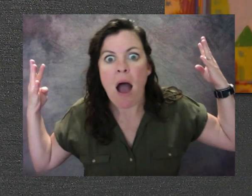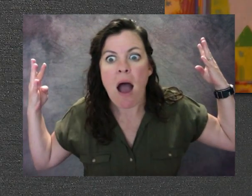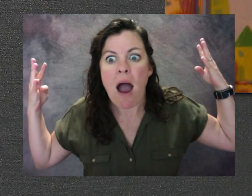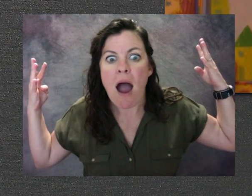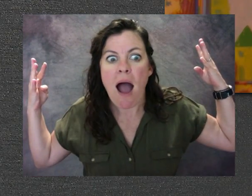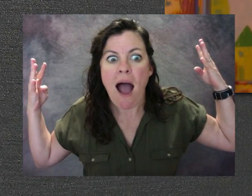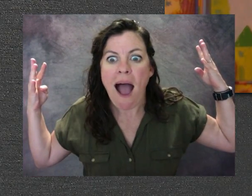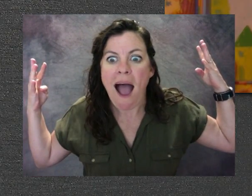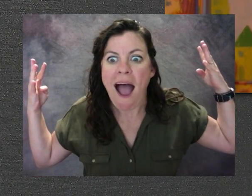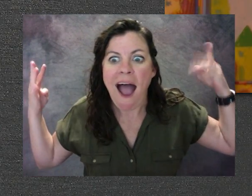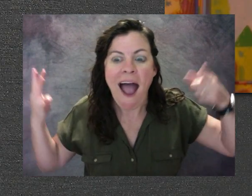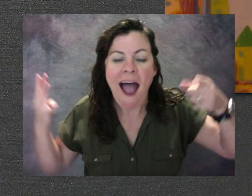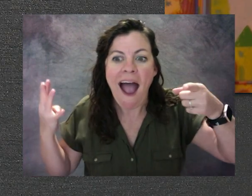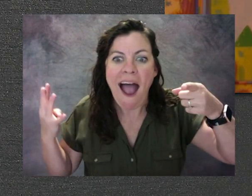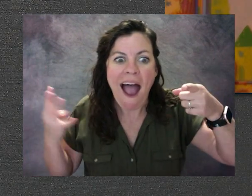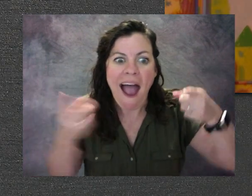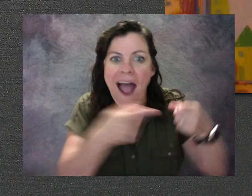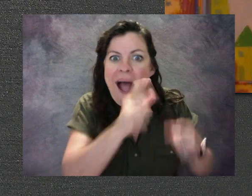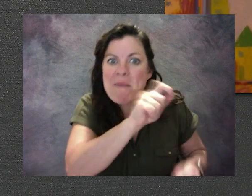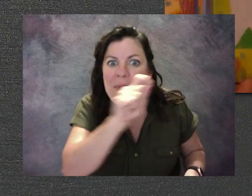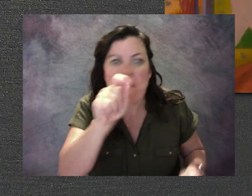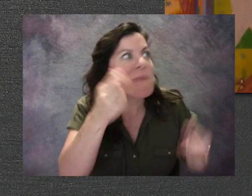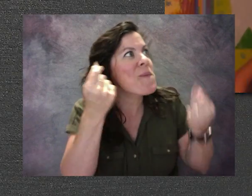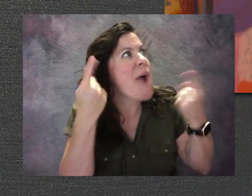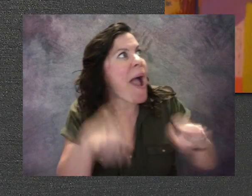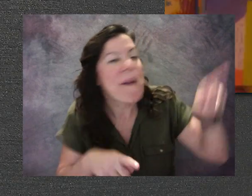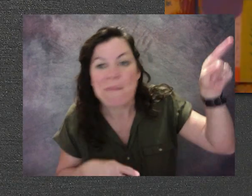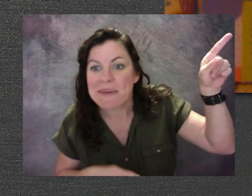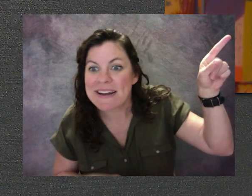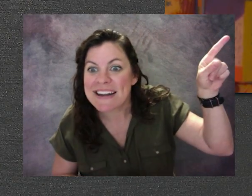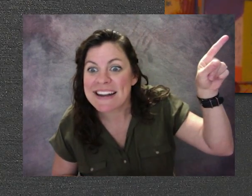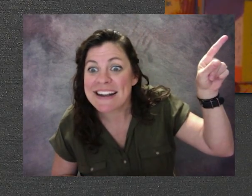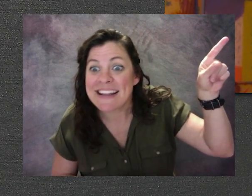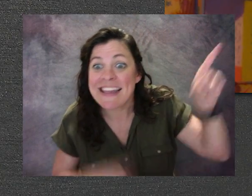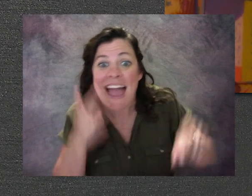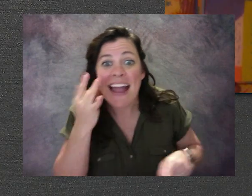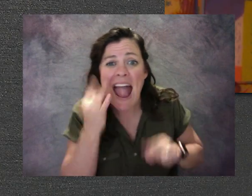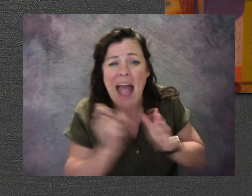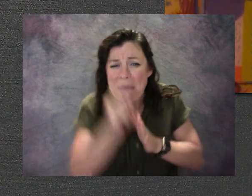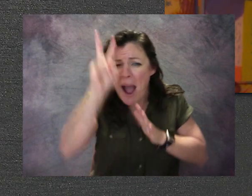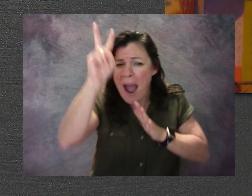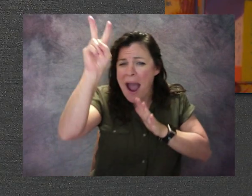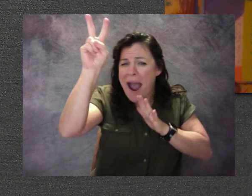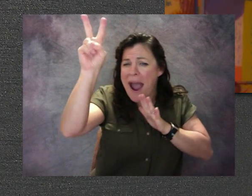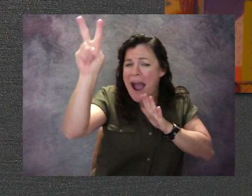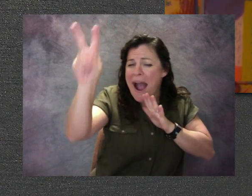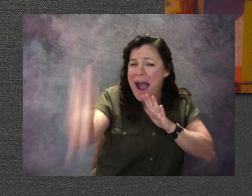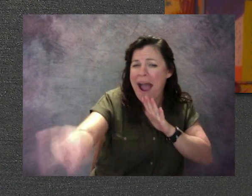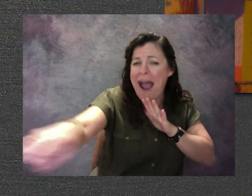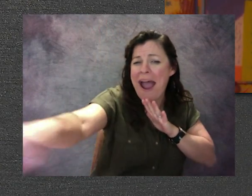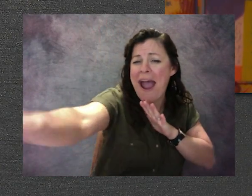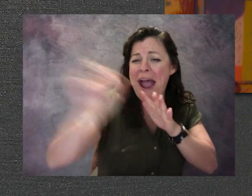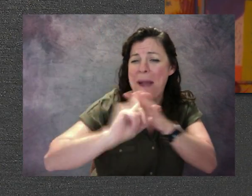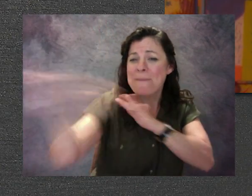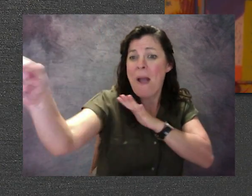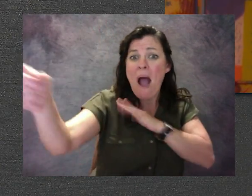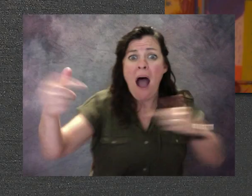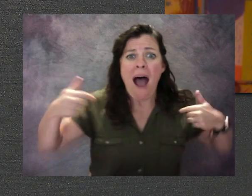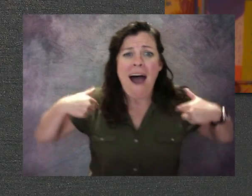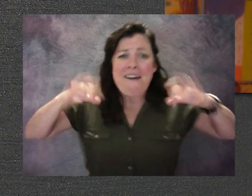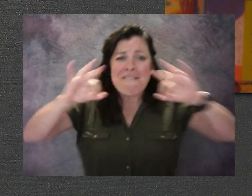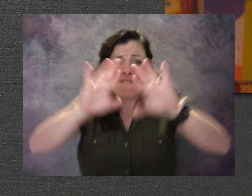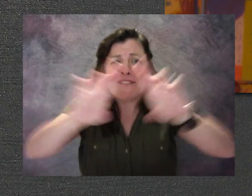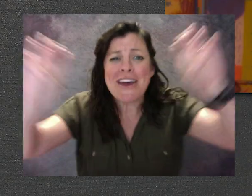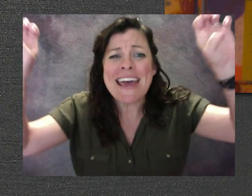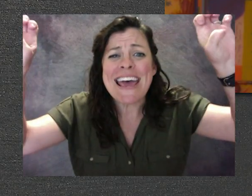and now what happened? Cat is escaping, huh? And soon I was free, scampering after you